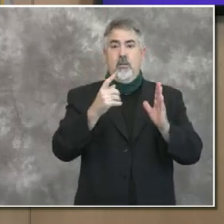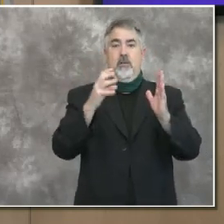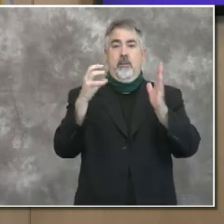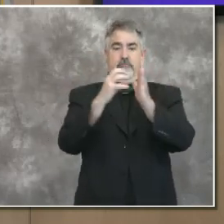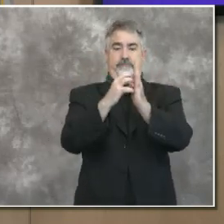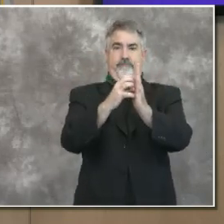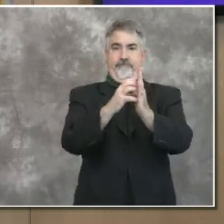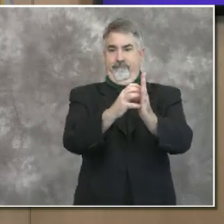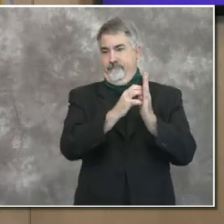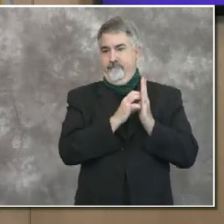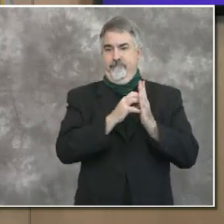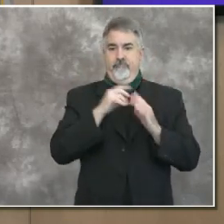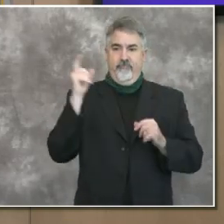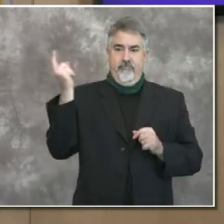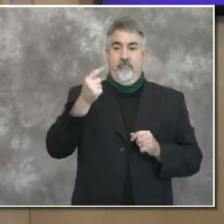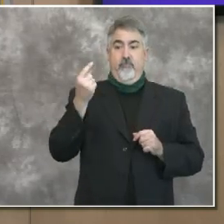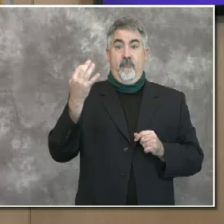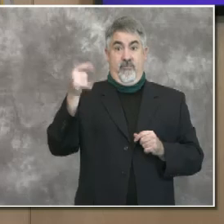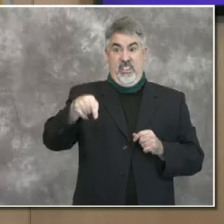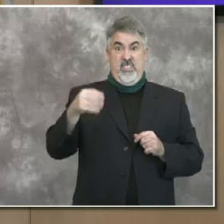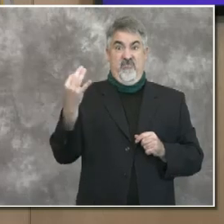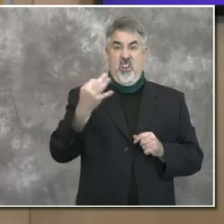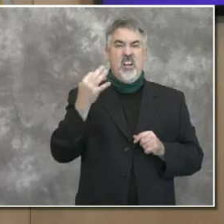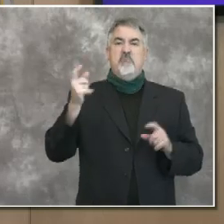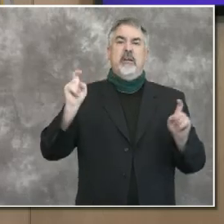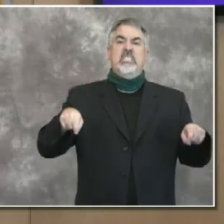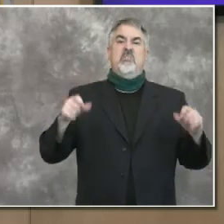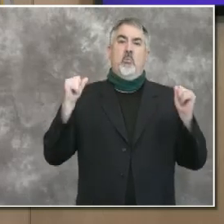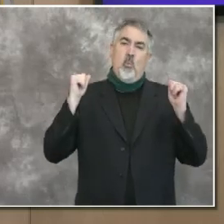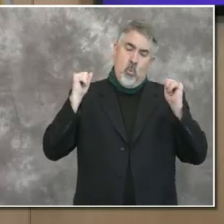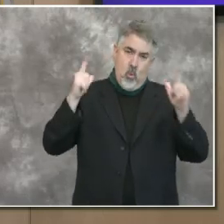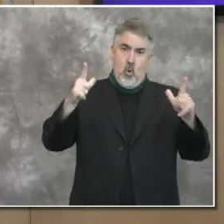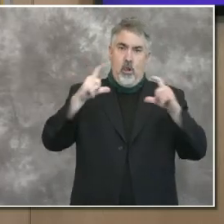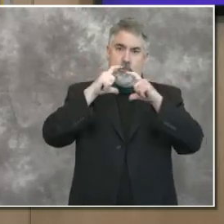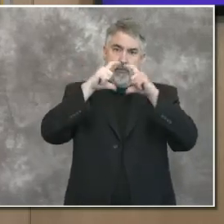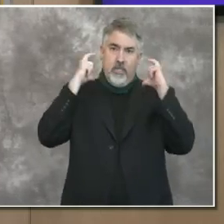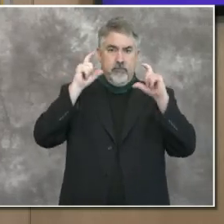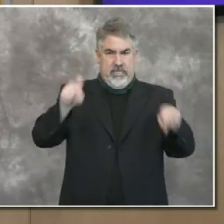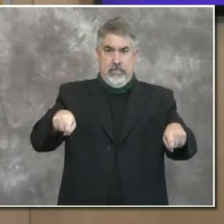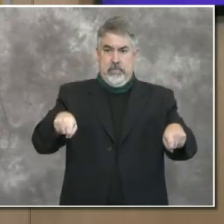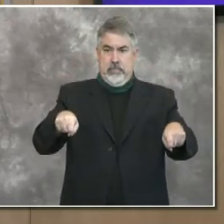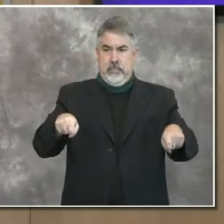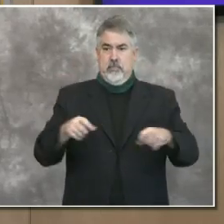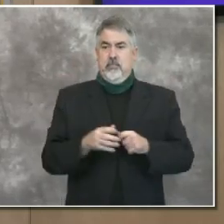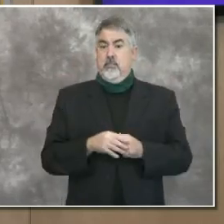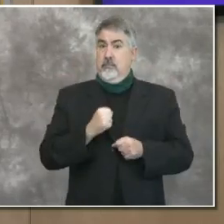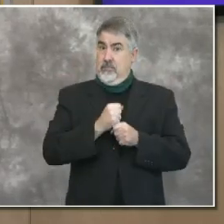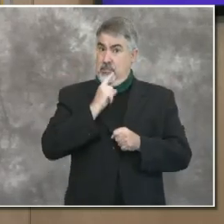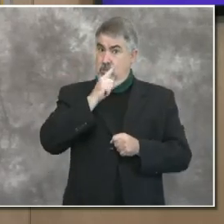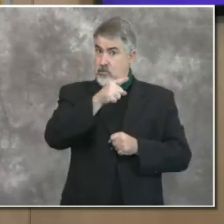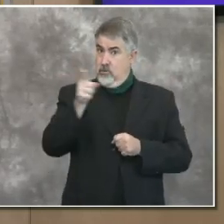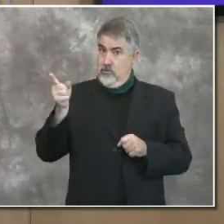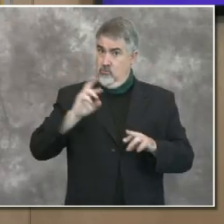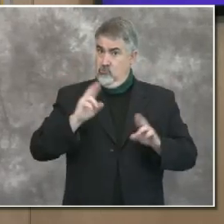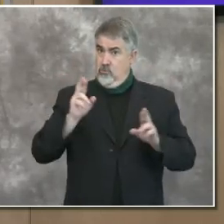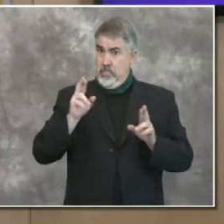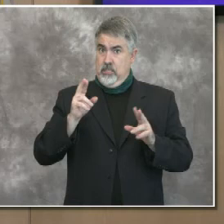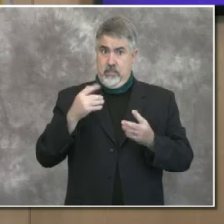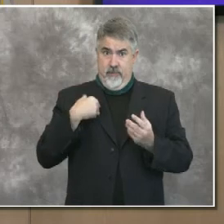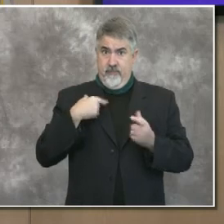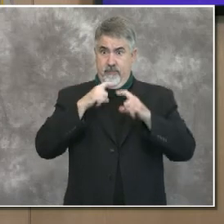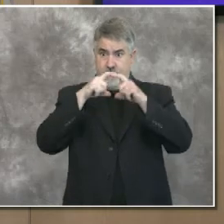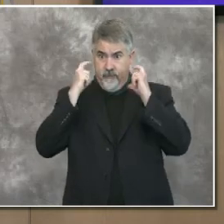on Friday. And I just wanted to, make sure everybody had an understanding of what that facial order